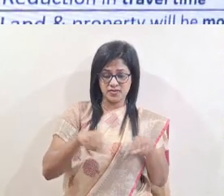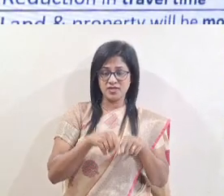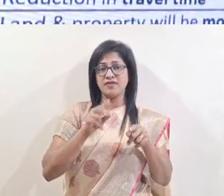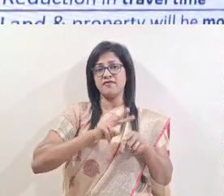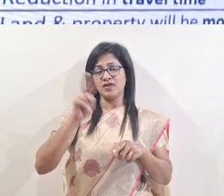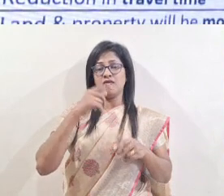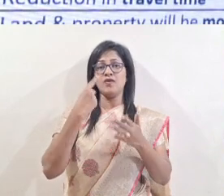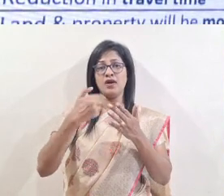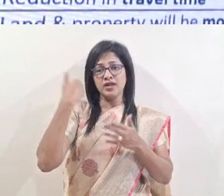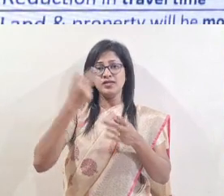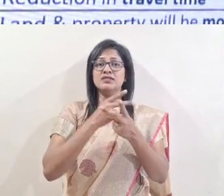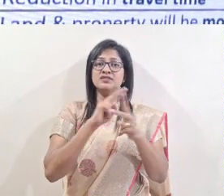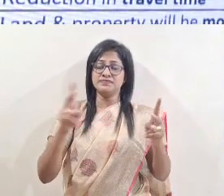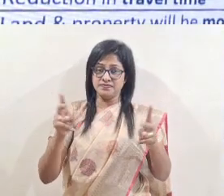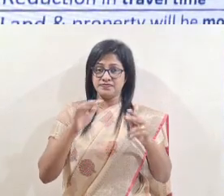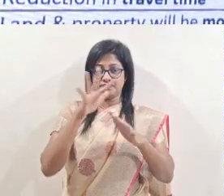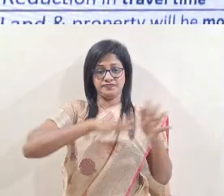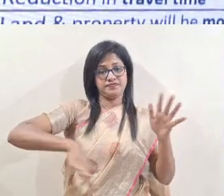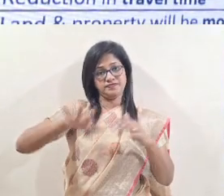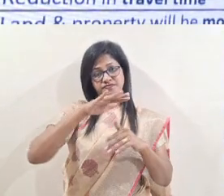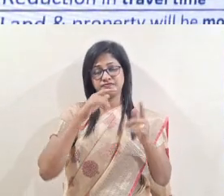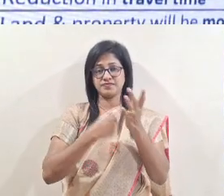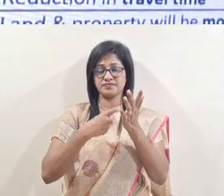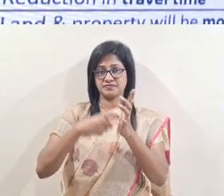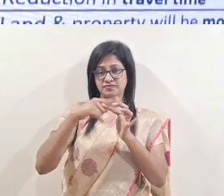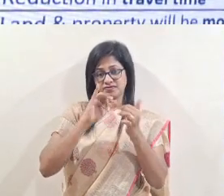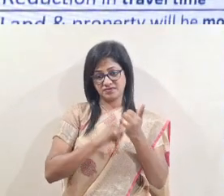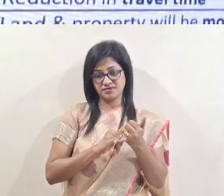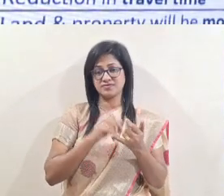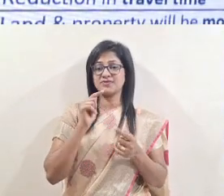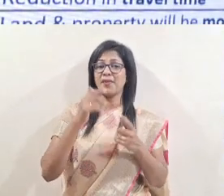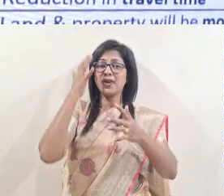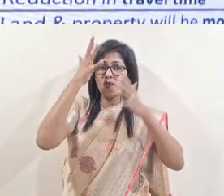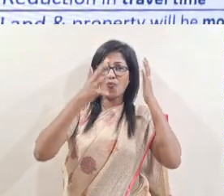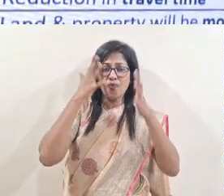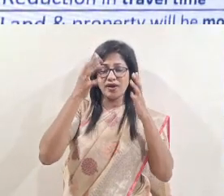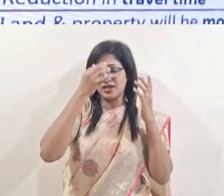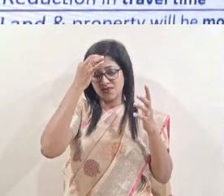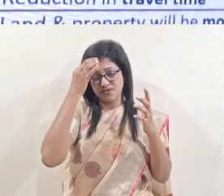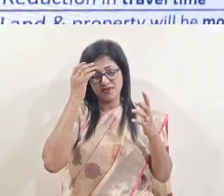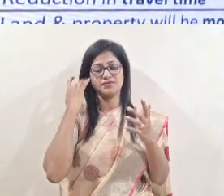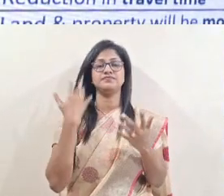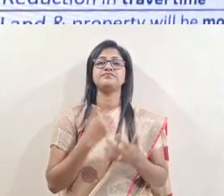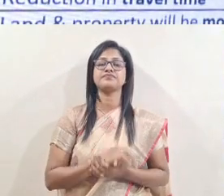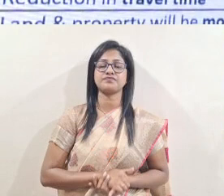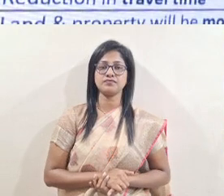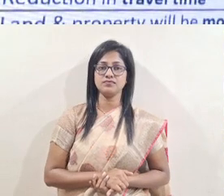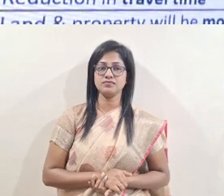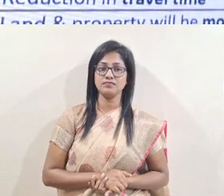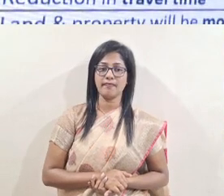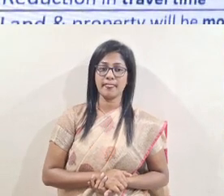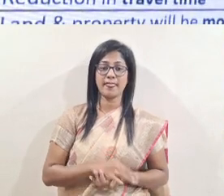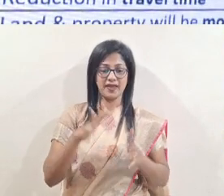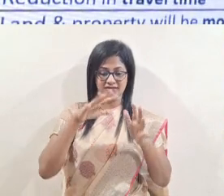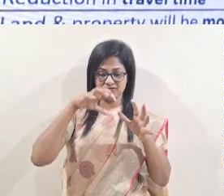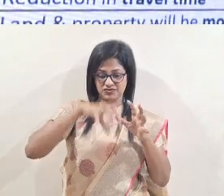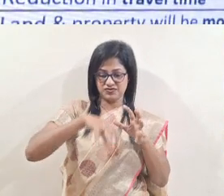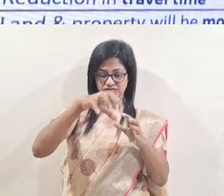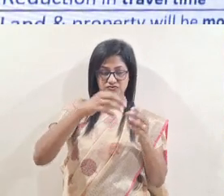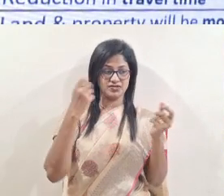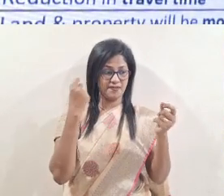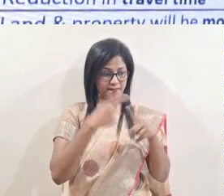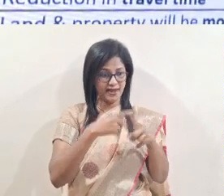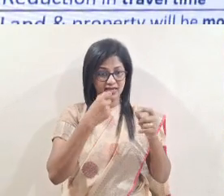development of RRTS in the region. Now, concerning these stations' location suitability, the factor is